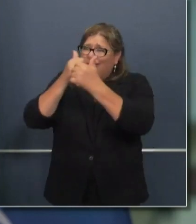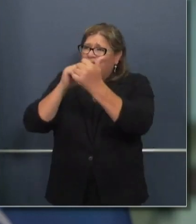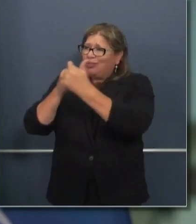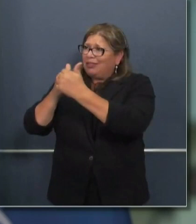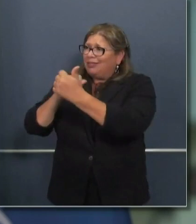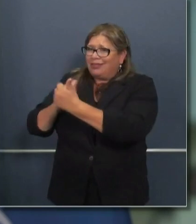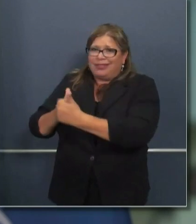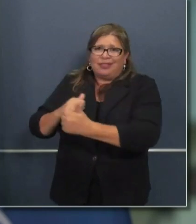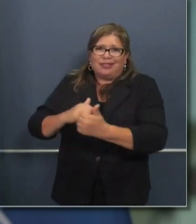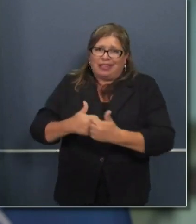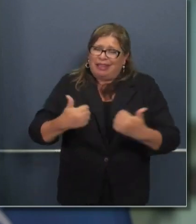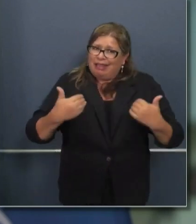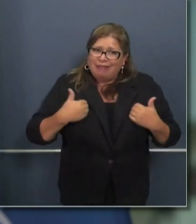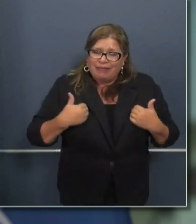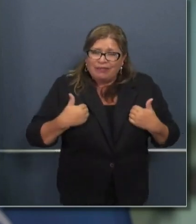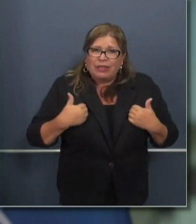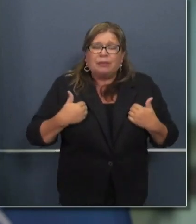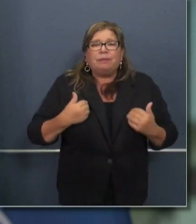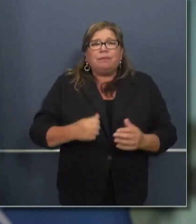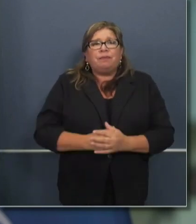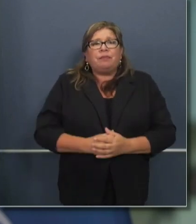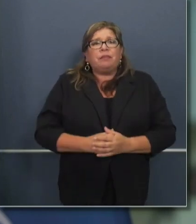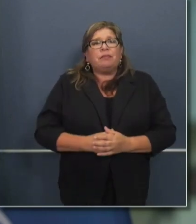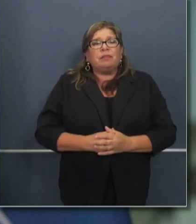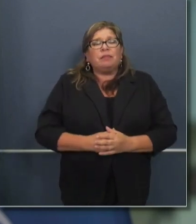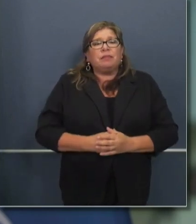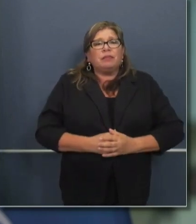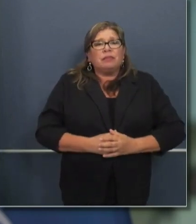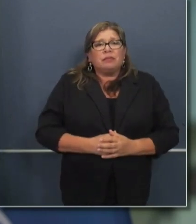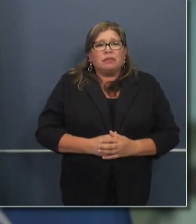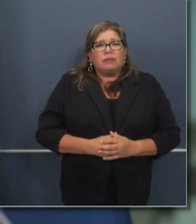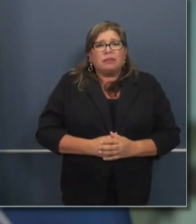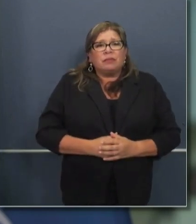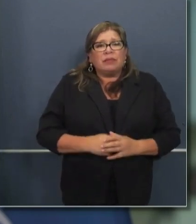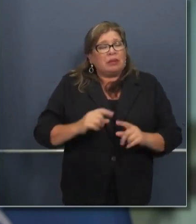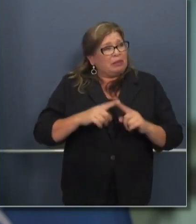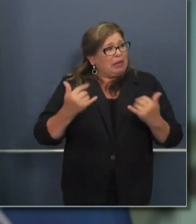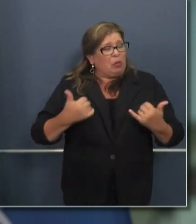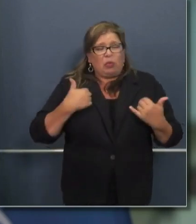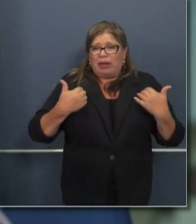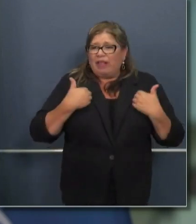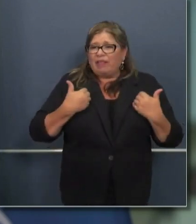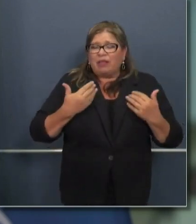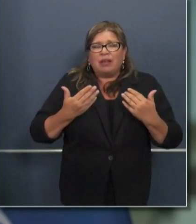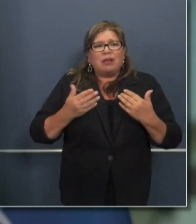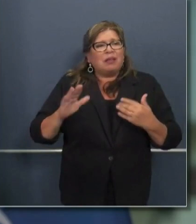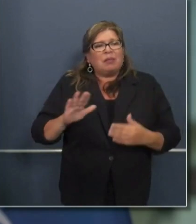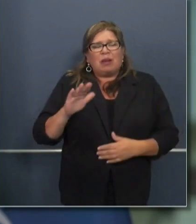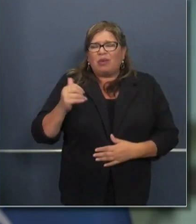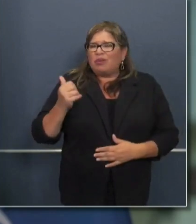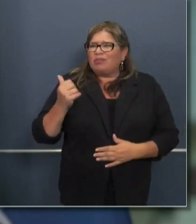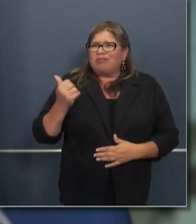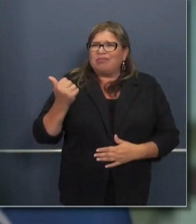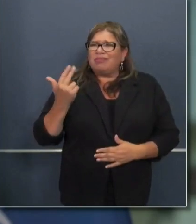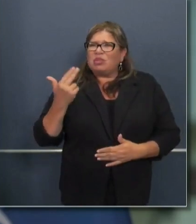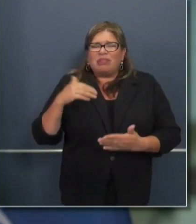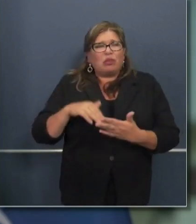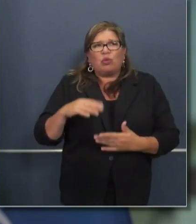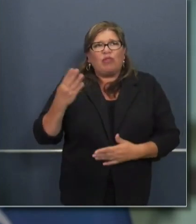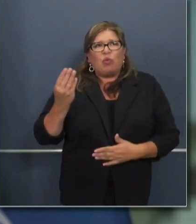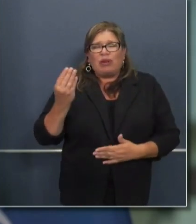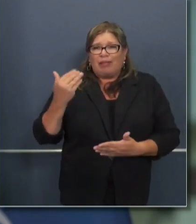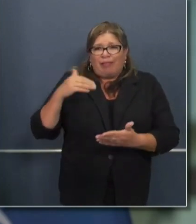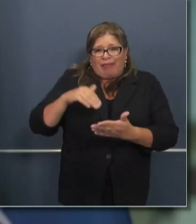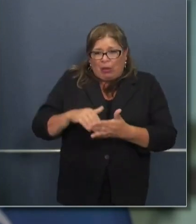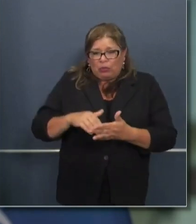The fact that we have over I think it's 14,000 human beings we estimate in the 11,000 or